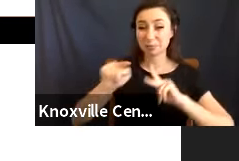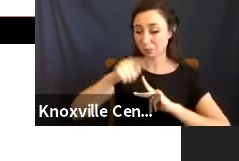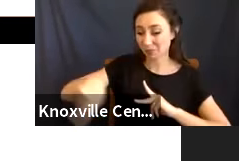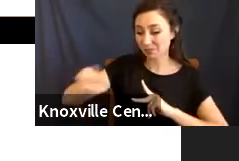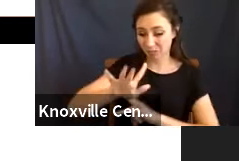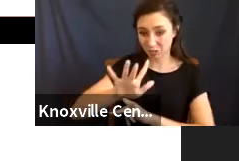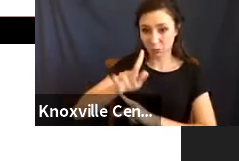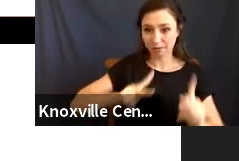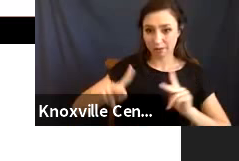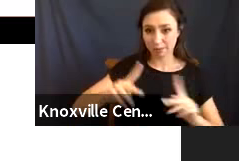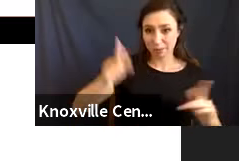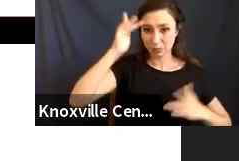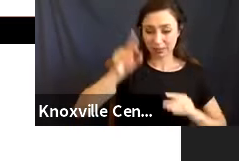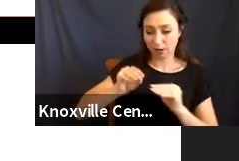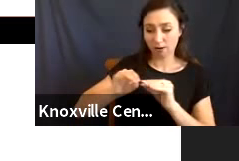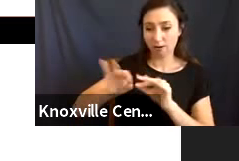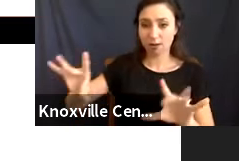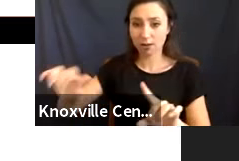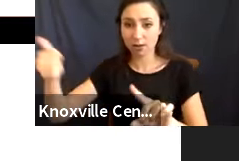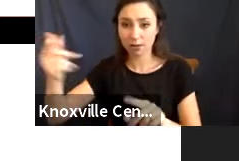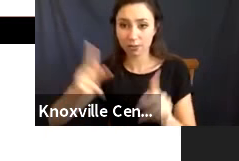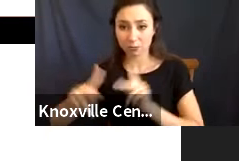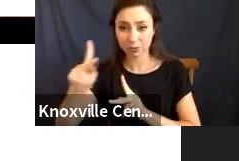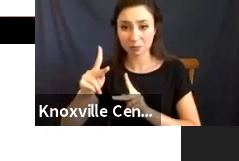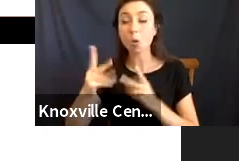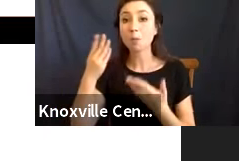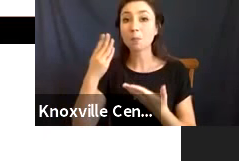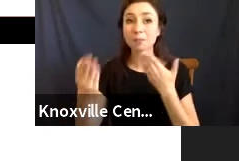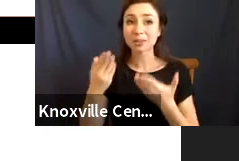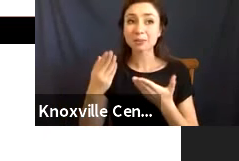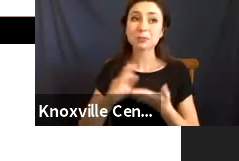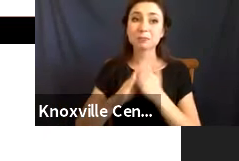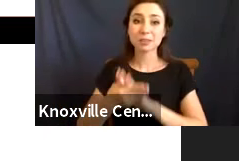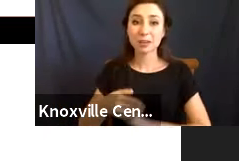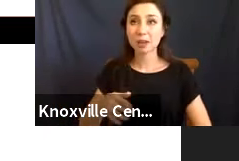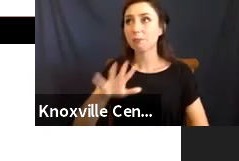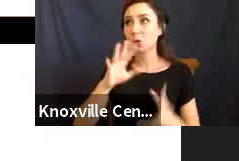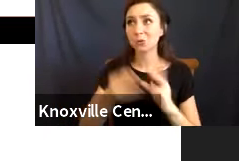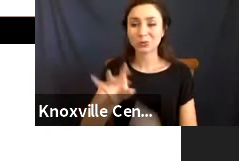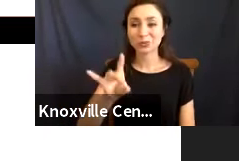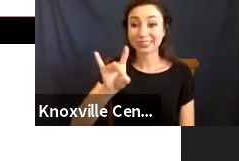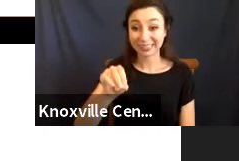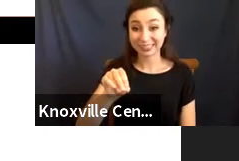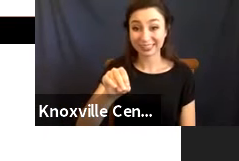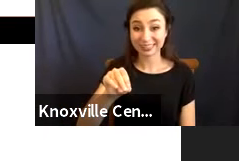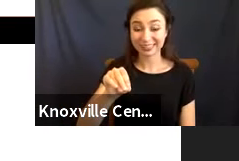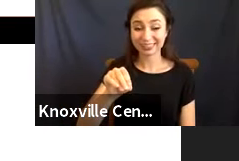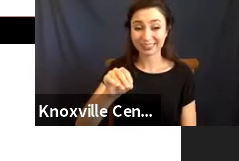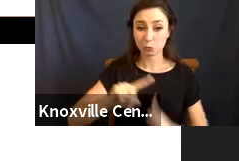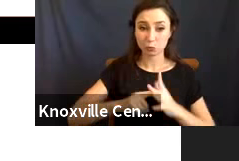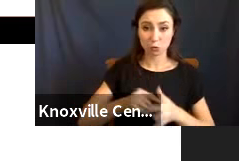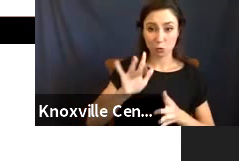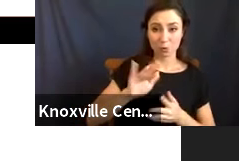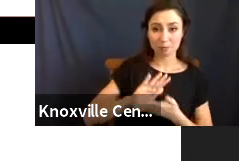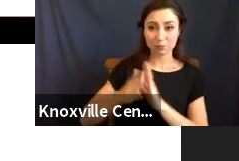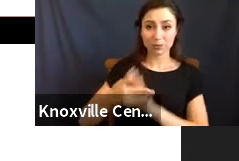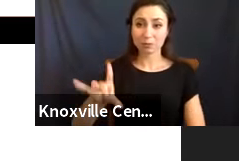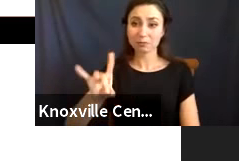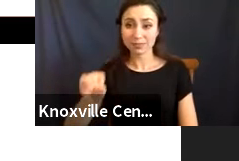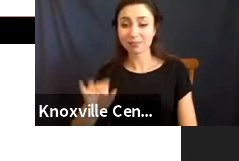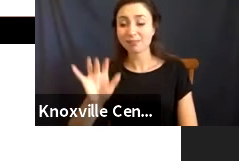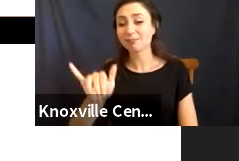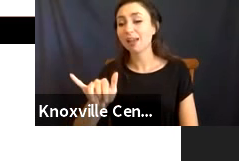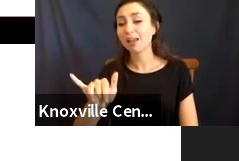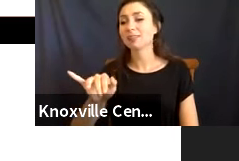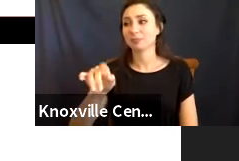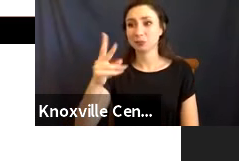infect. So those 25 may end up with a total of 80. That's where you start to see the statistical